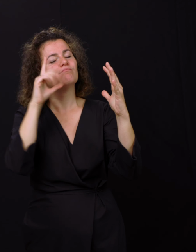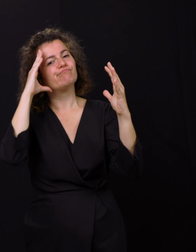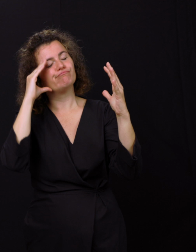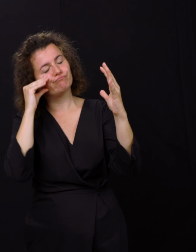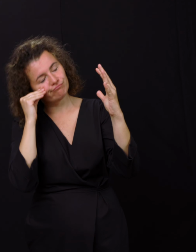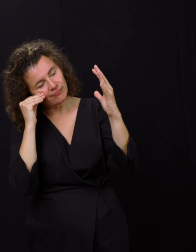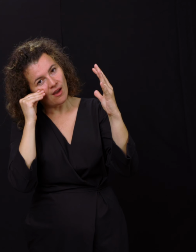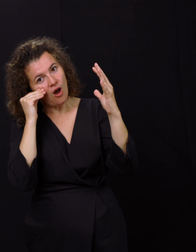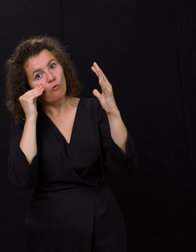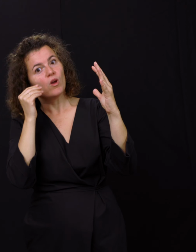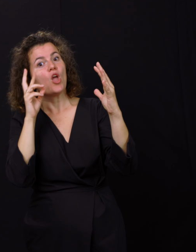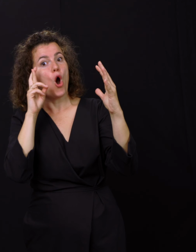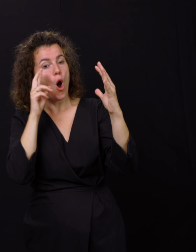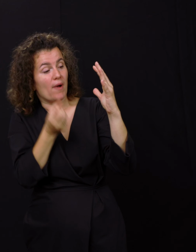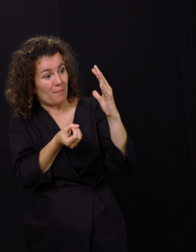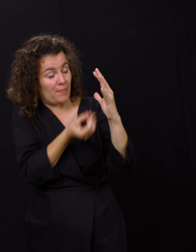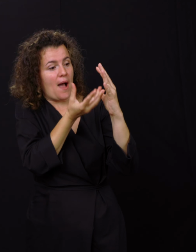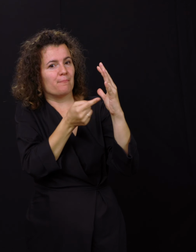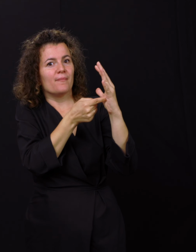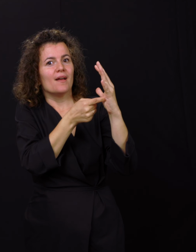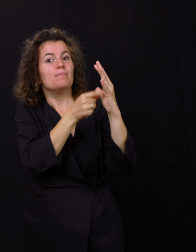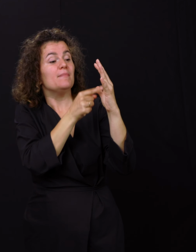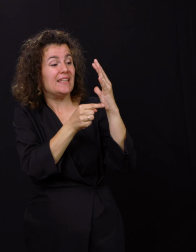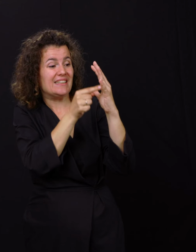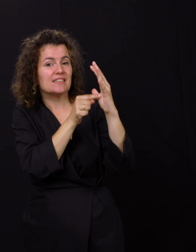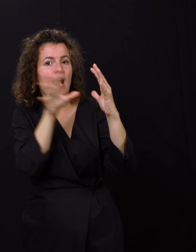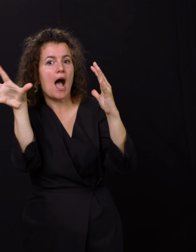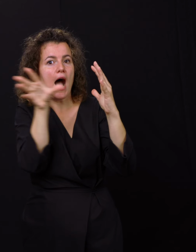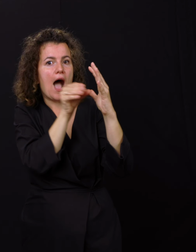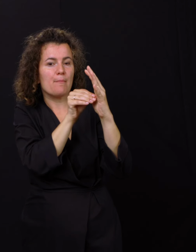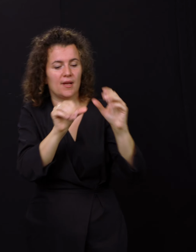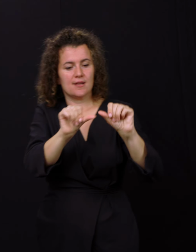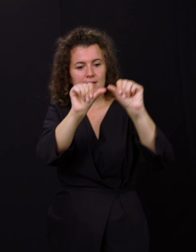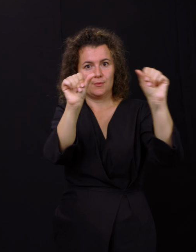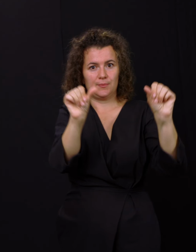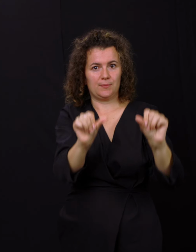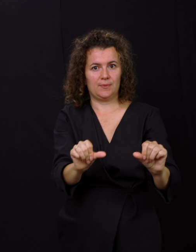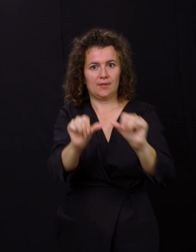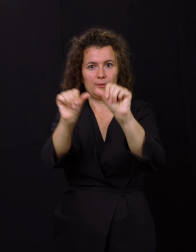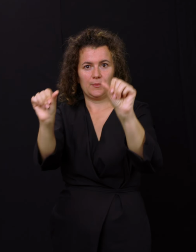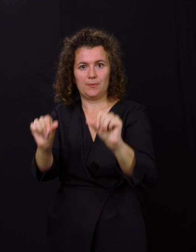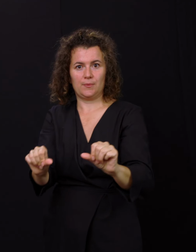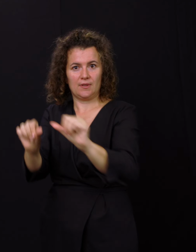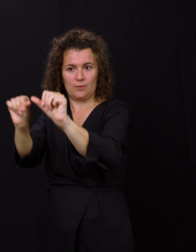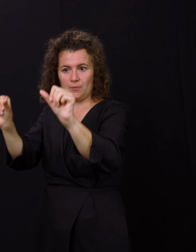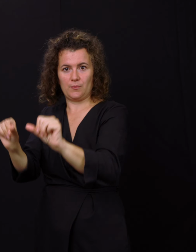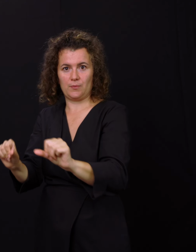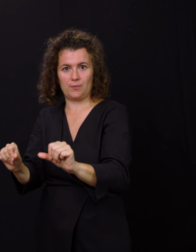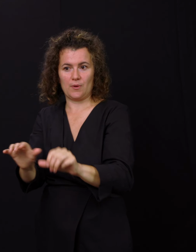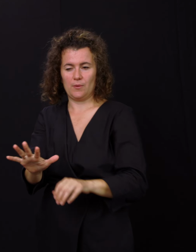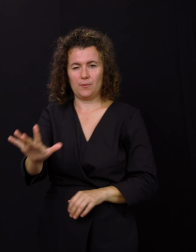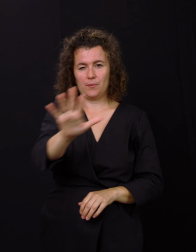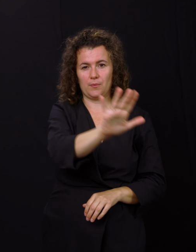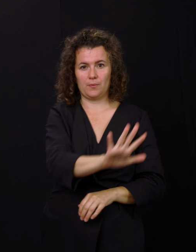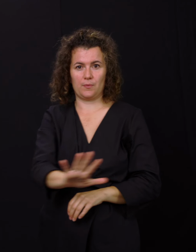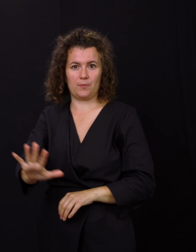can regain resolution in these patients. That means our aim is not only to restore vision, but also